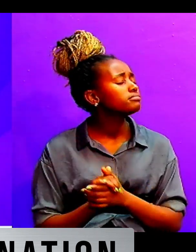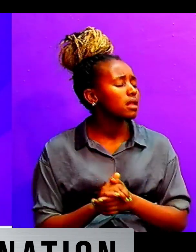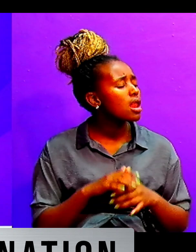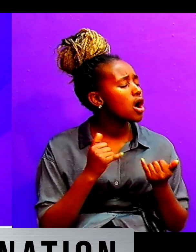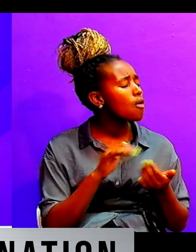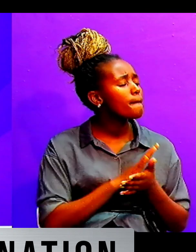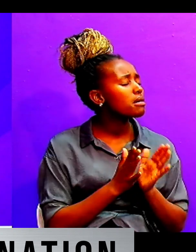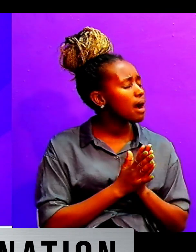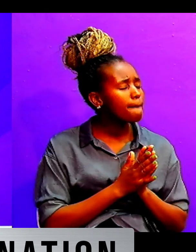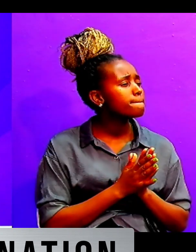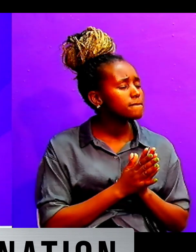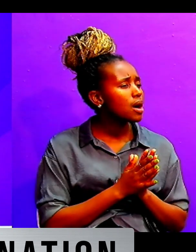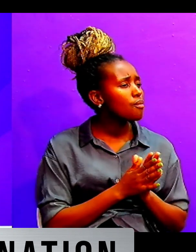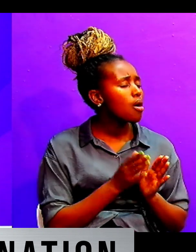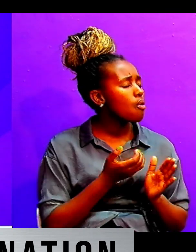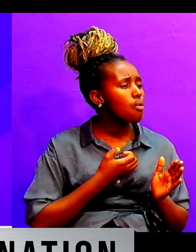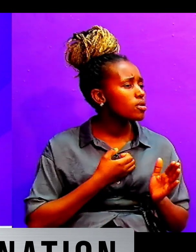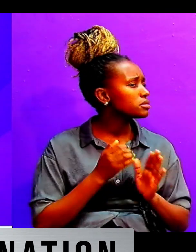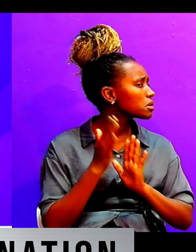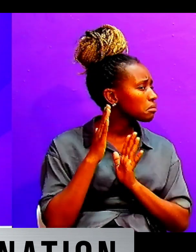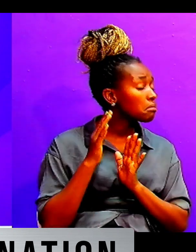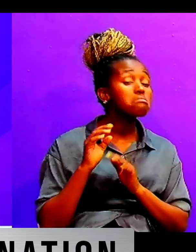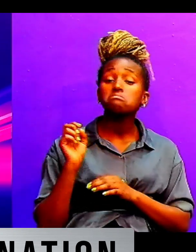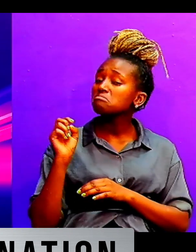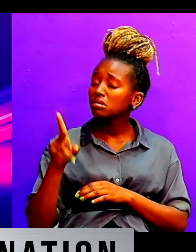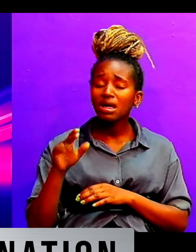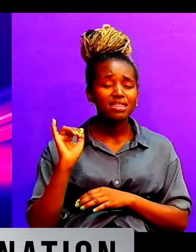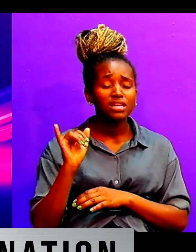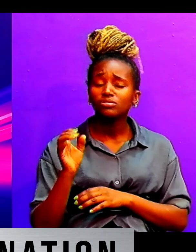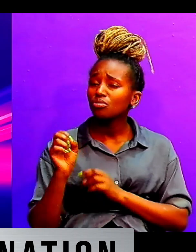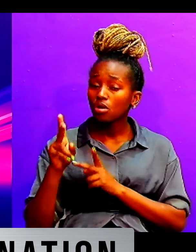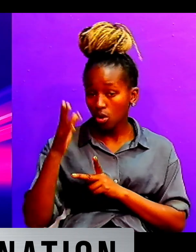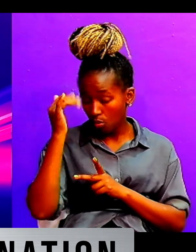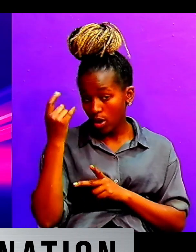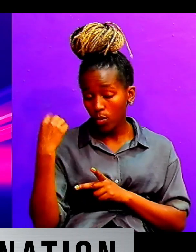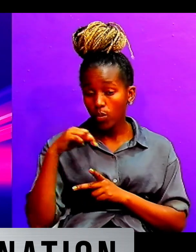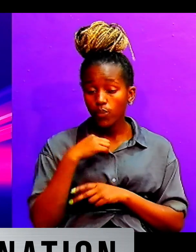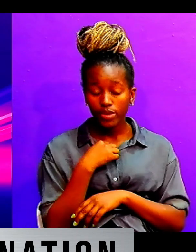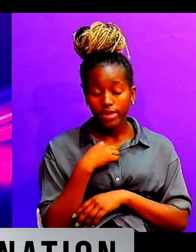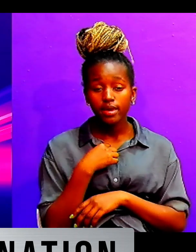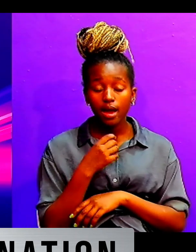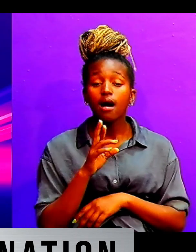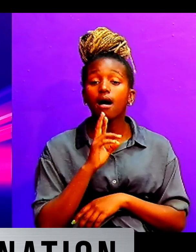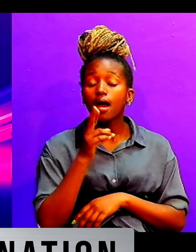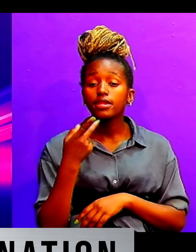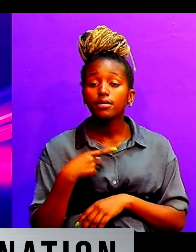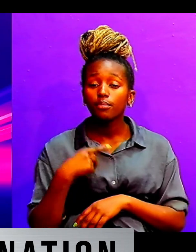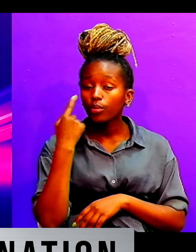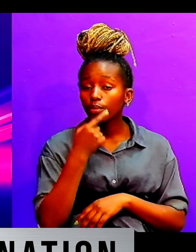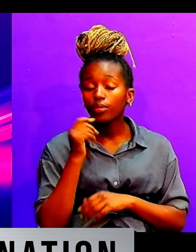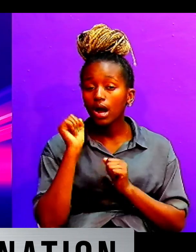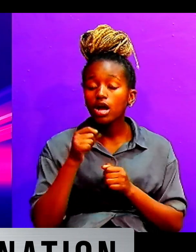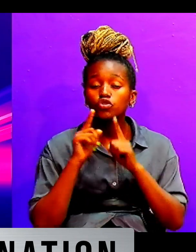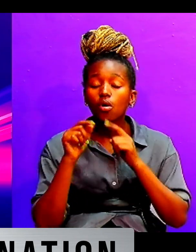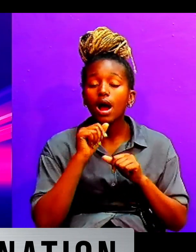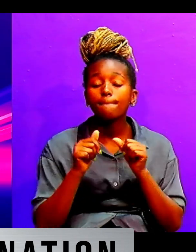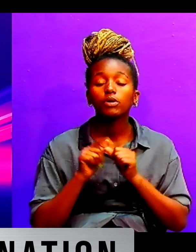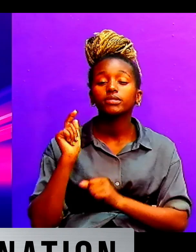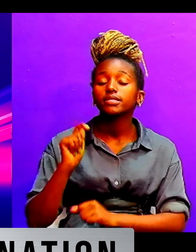you think? That's quite okay, because we are the only people that can be able to talk about our